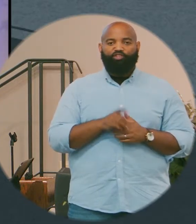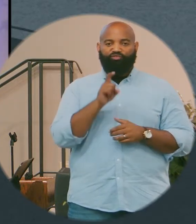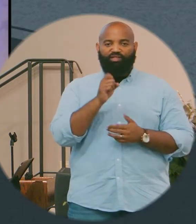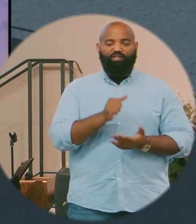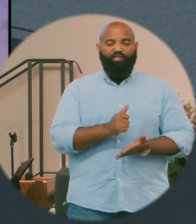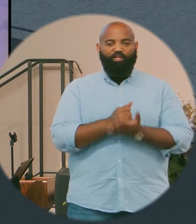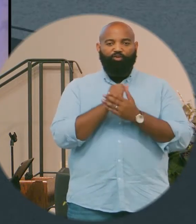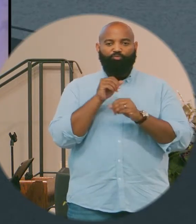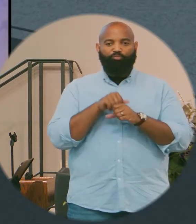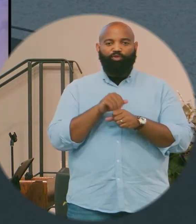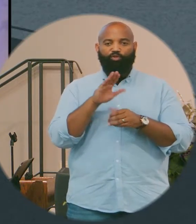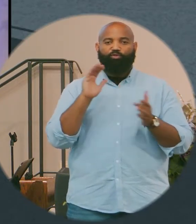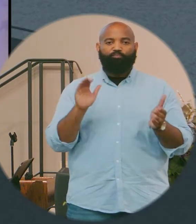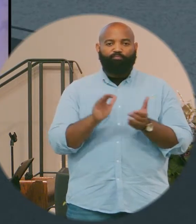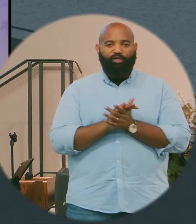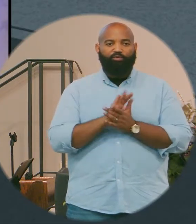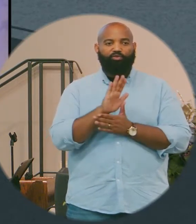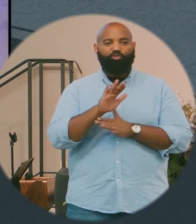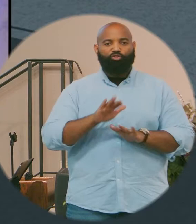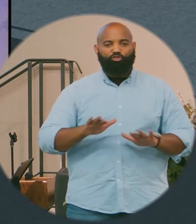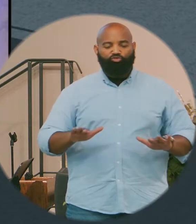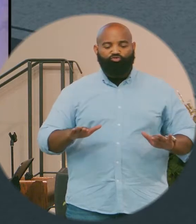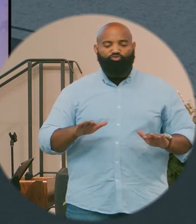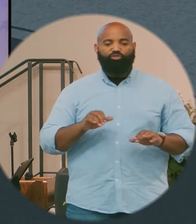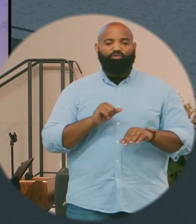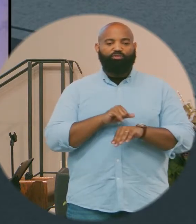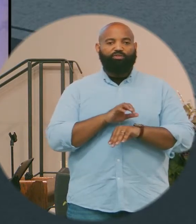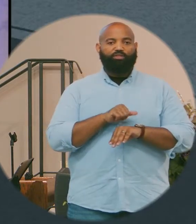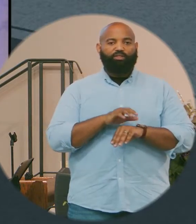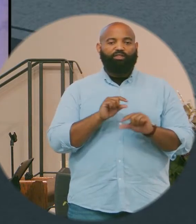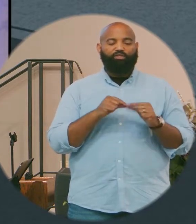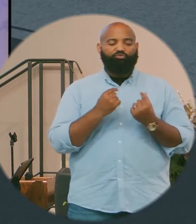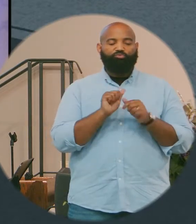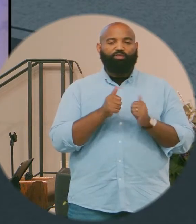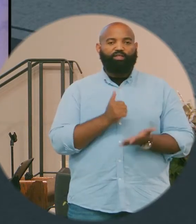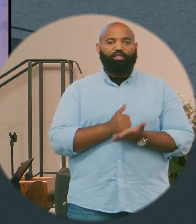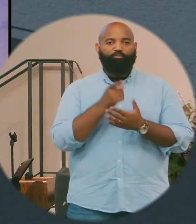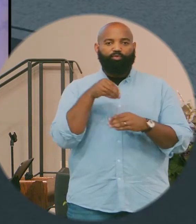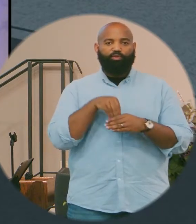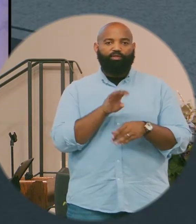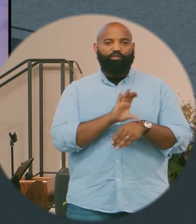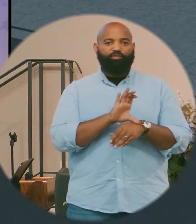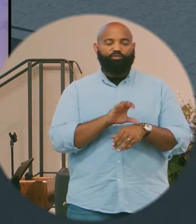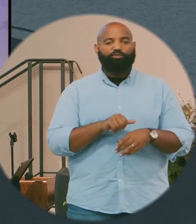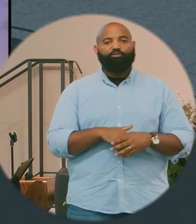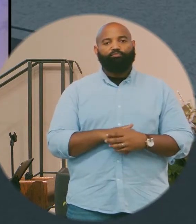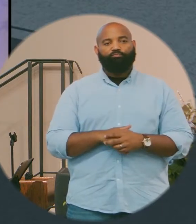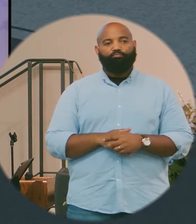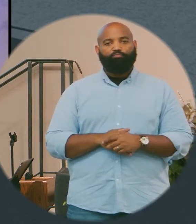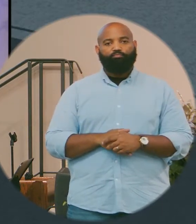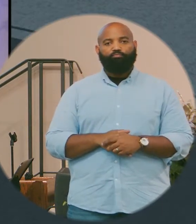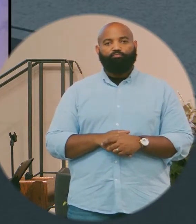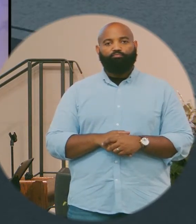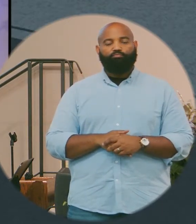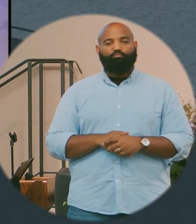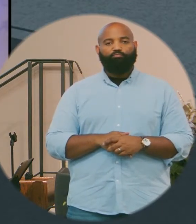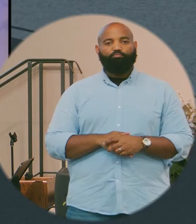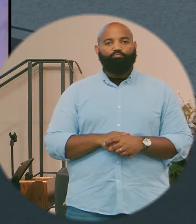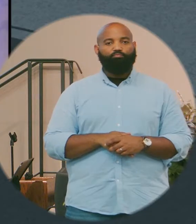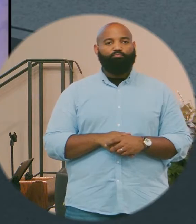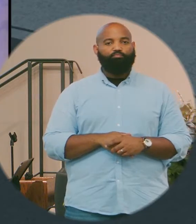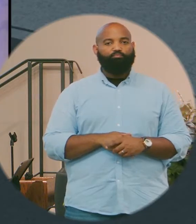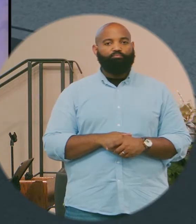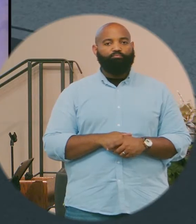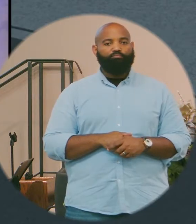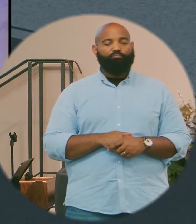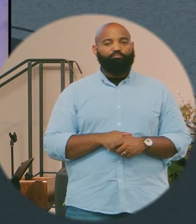bills, and they can hold you accountable for what the Lord has to say about how to live a married life. If you want to join our church,